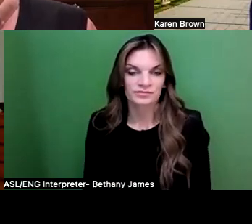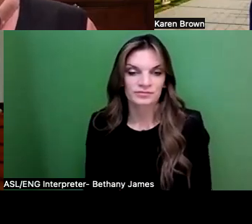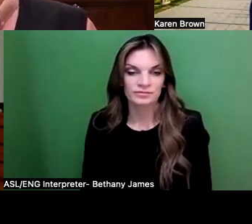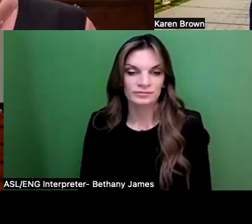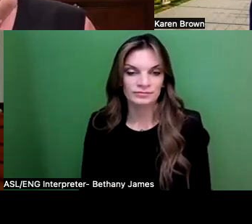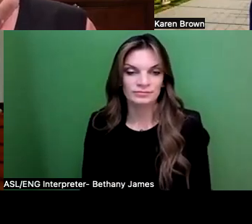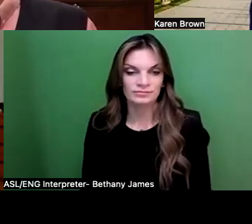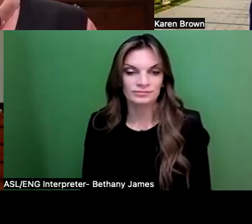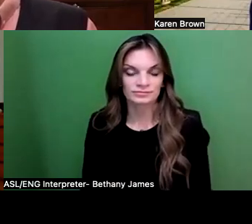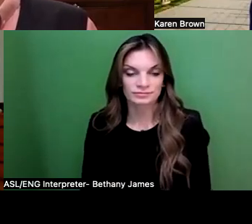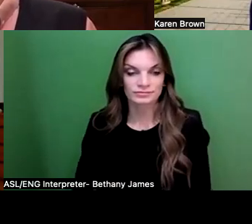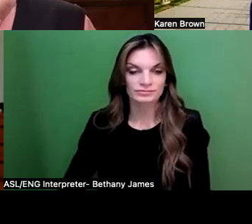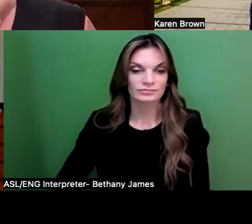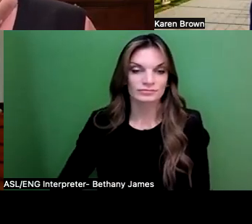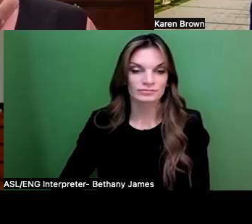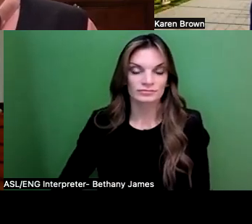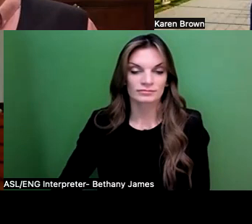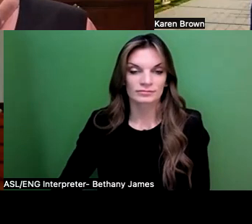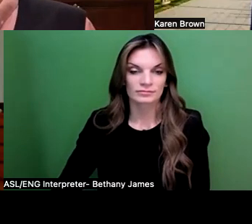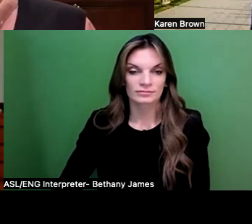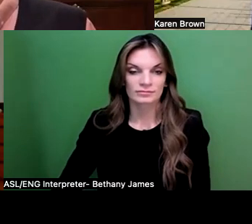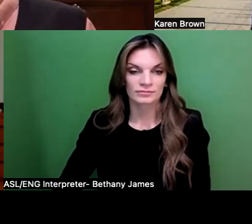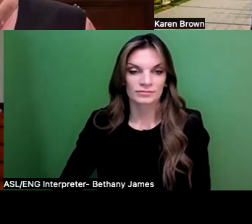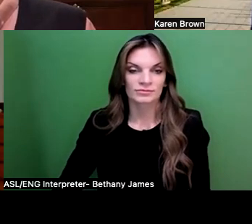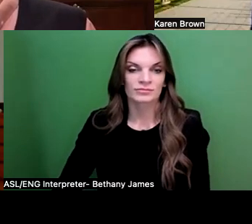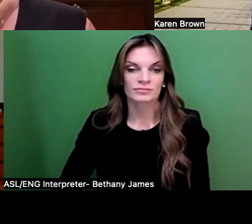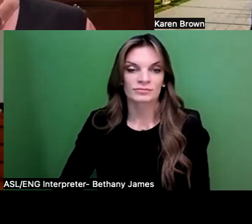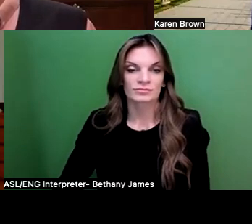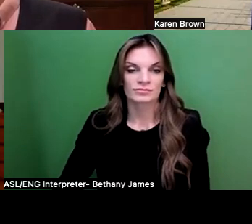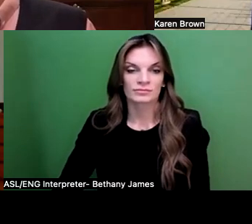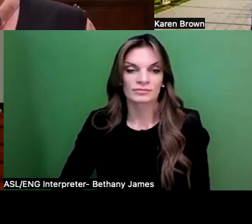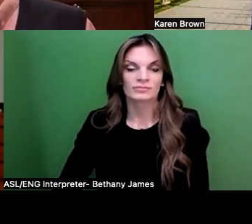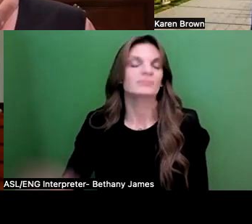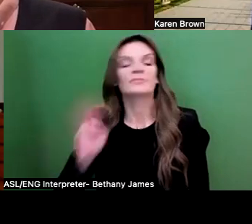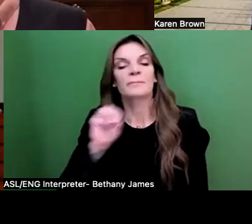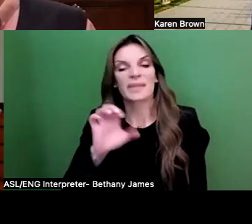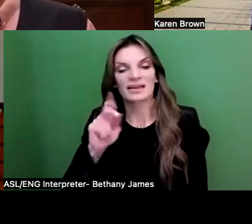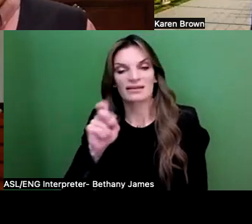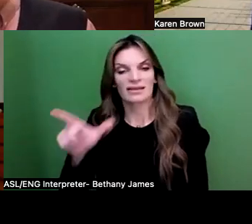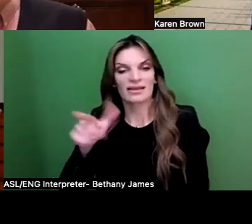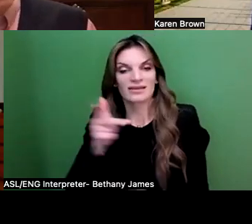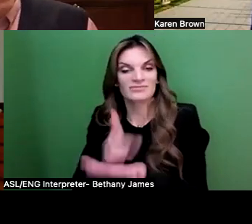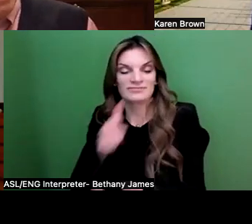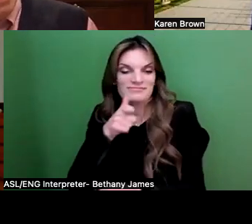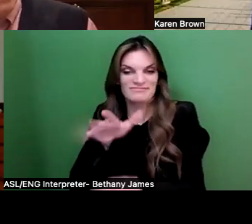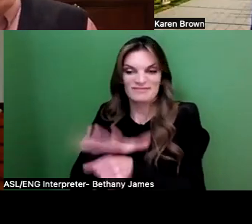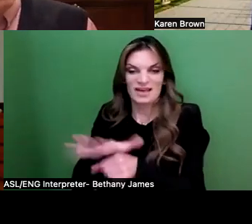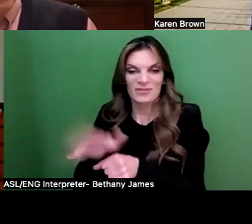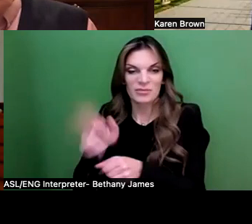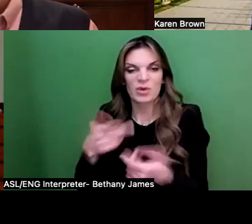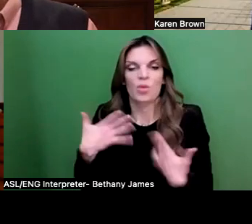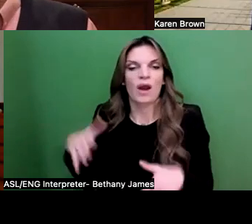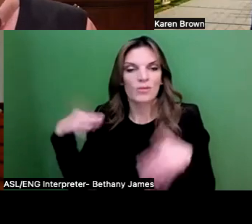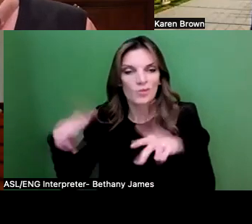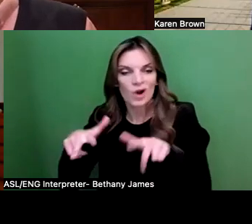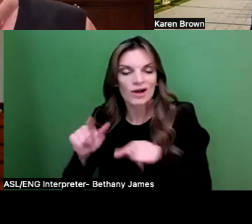get used enough because people don't want to walk. There's really very, very few solutions to the parking problems that we have. And I